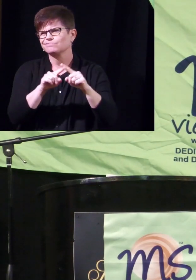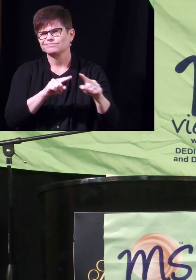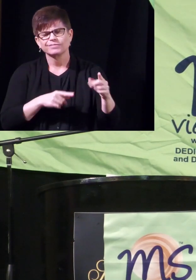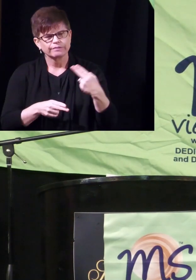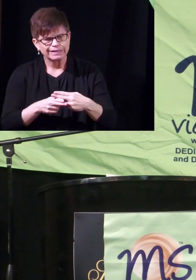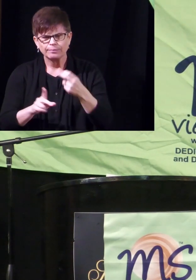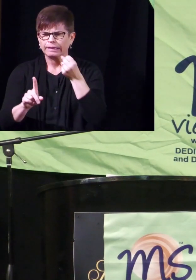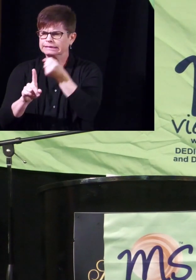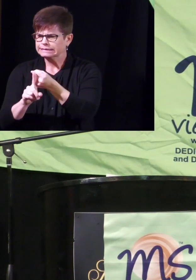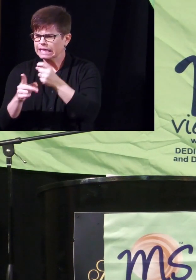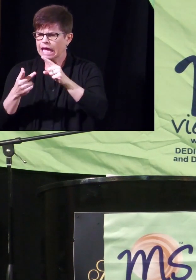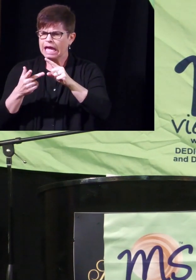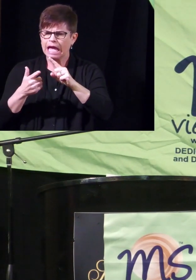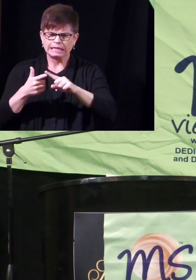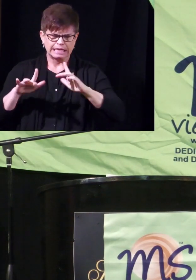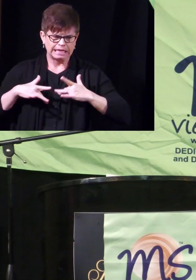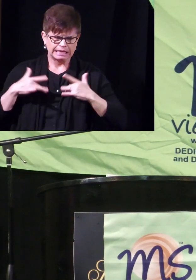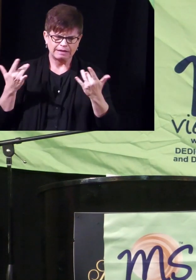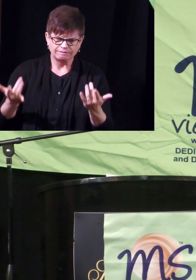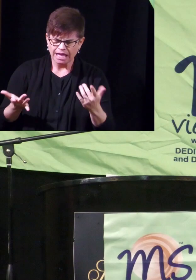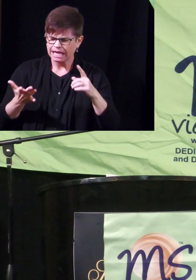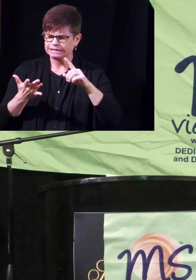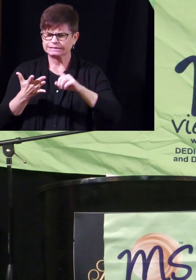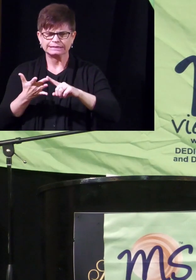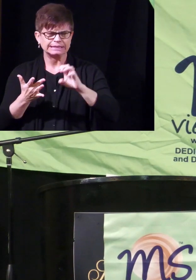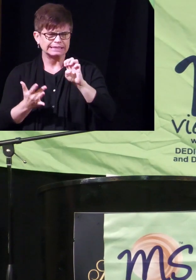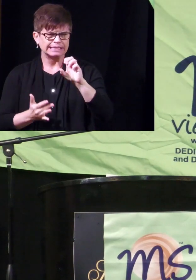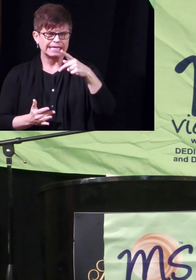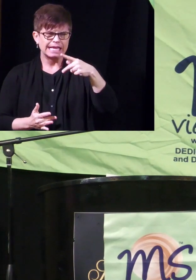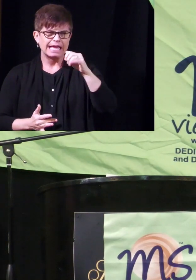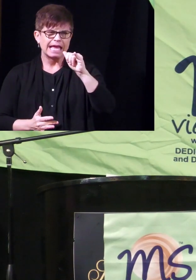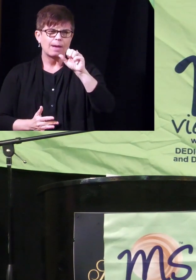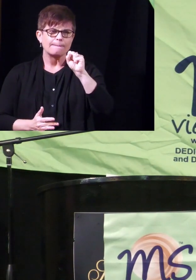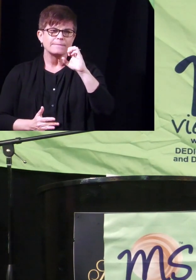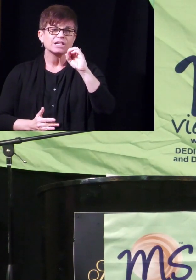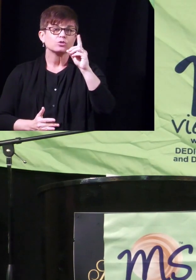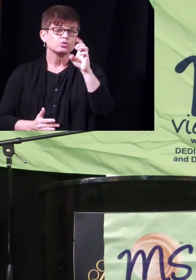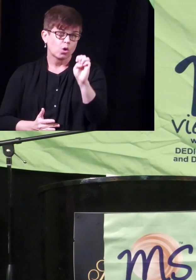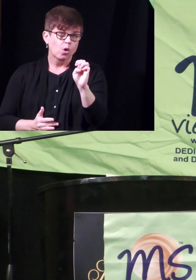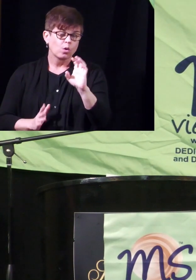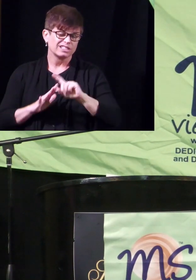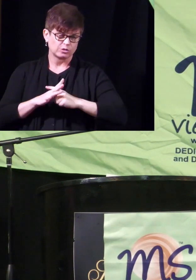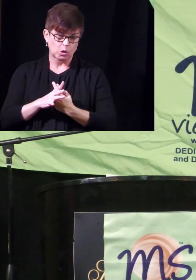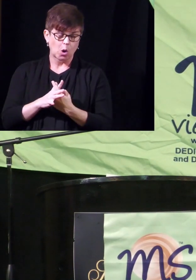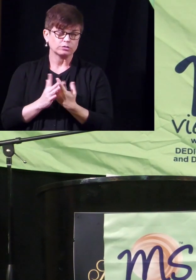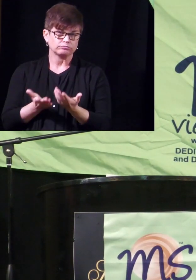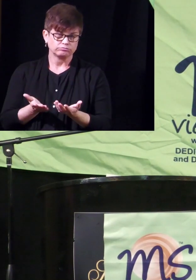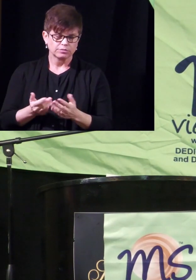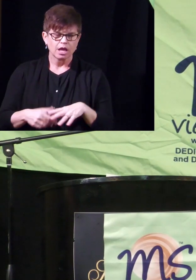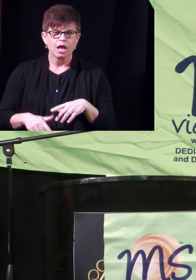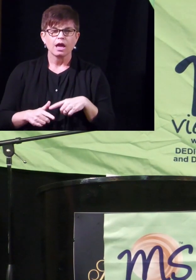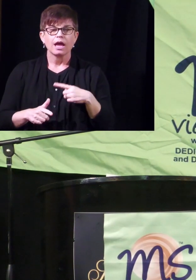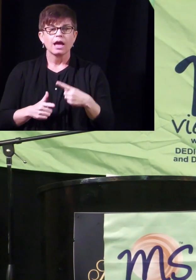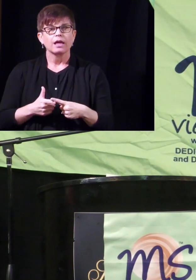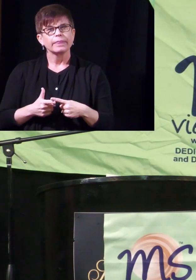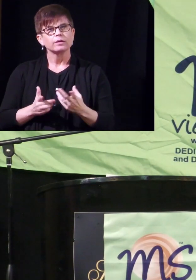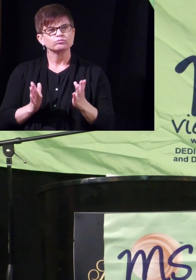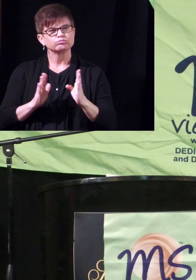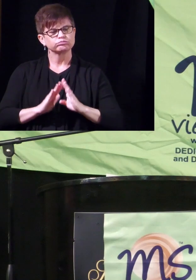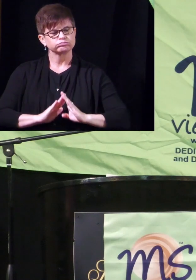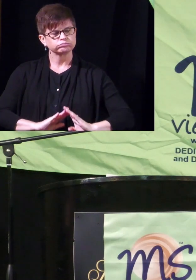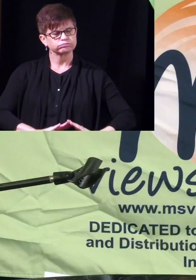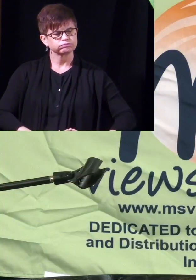attack, an event, an episode, an exacerbation, many names, and they start with an attack. And then they're quiet for a